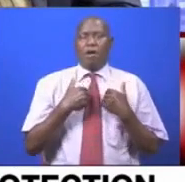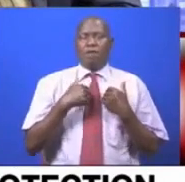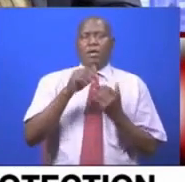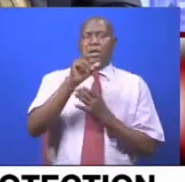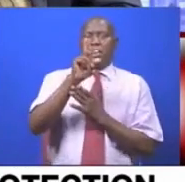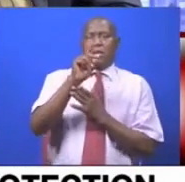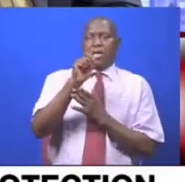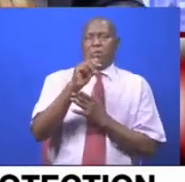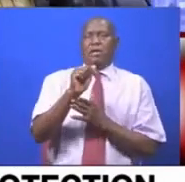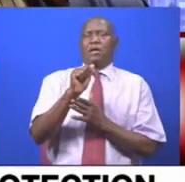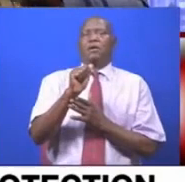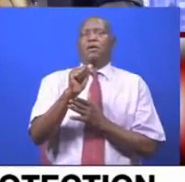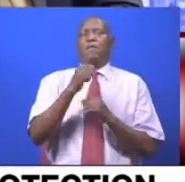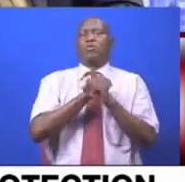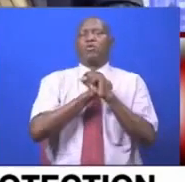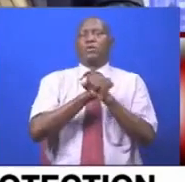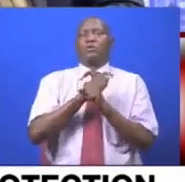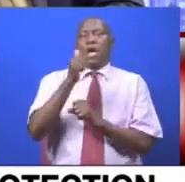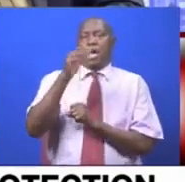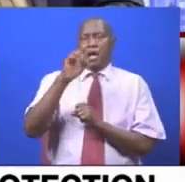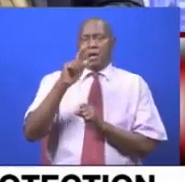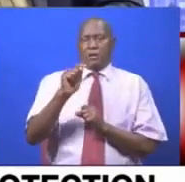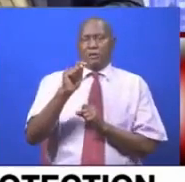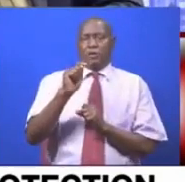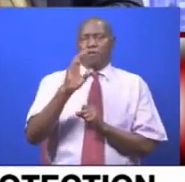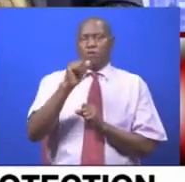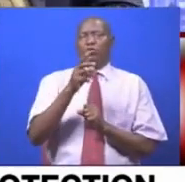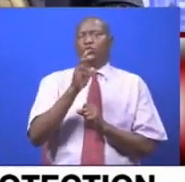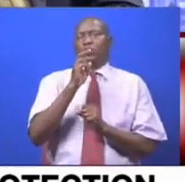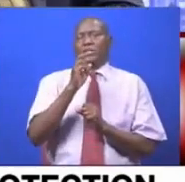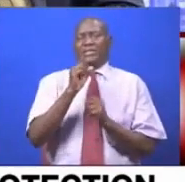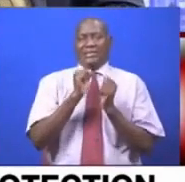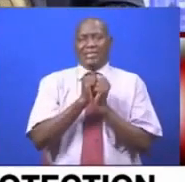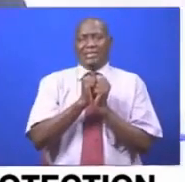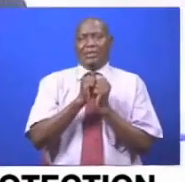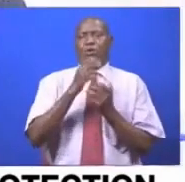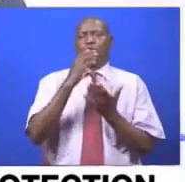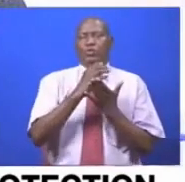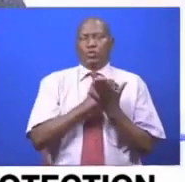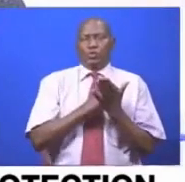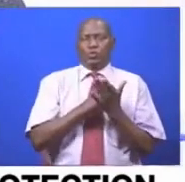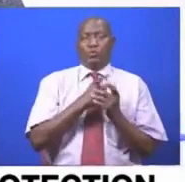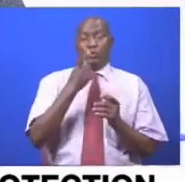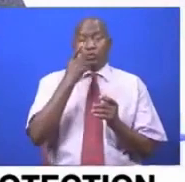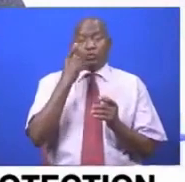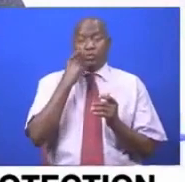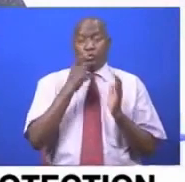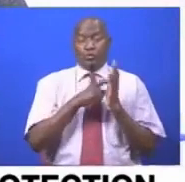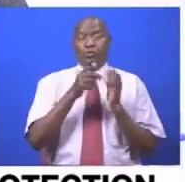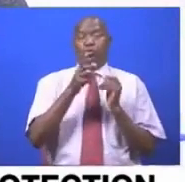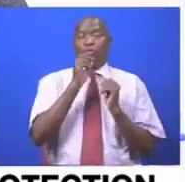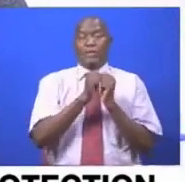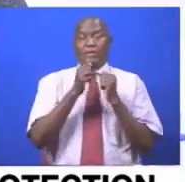Data Protection Act since the enactment of the 2010 Constitution. You realize that in